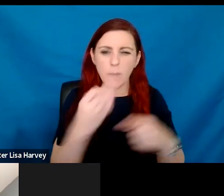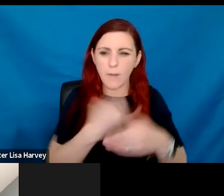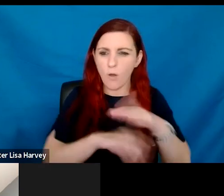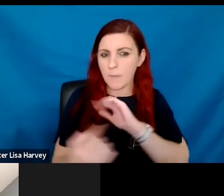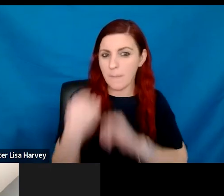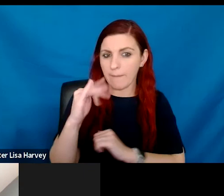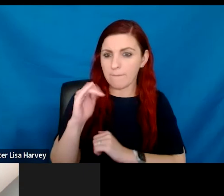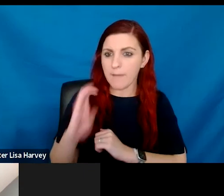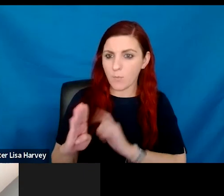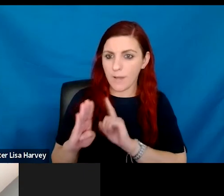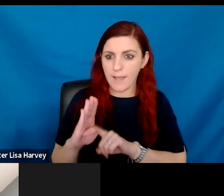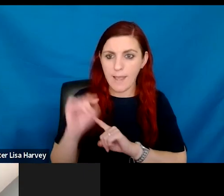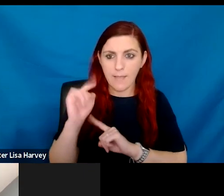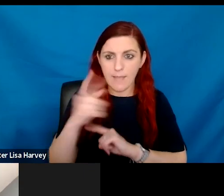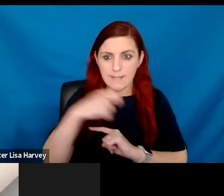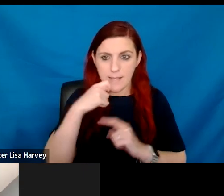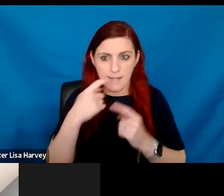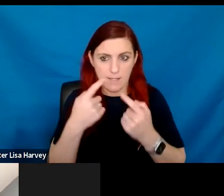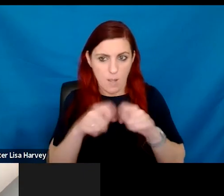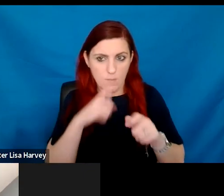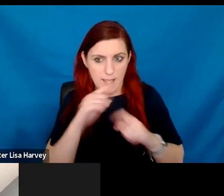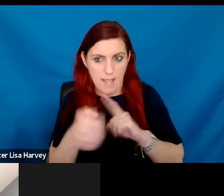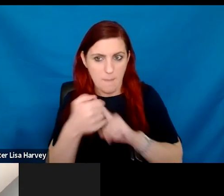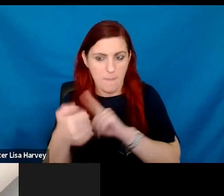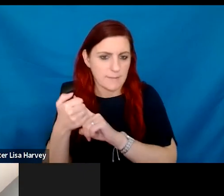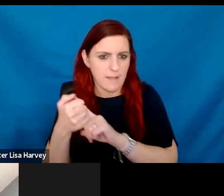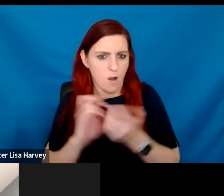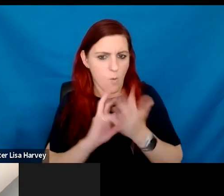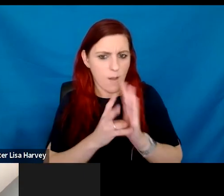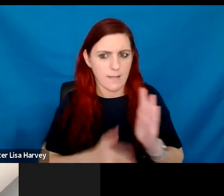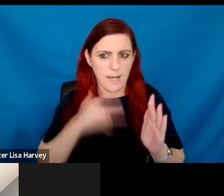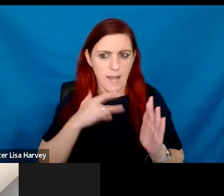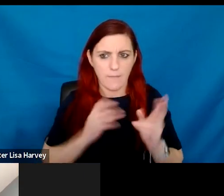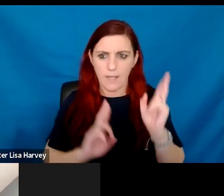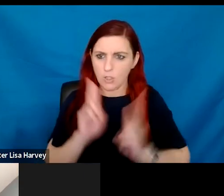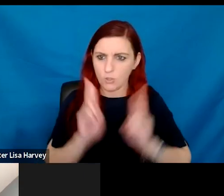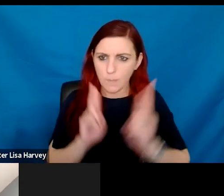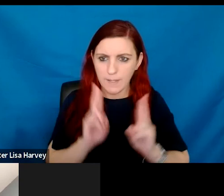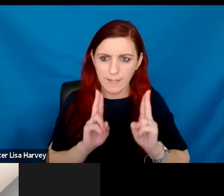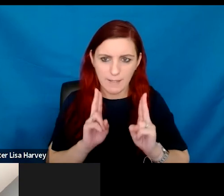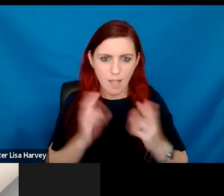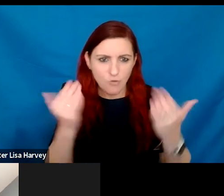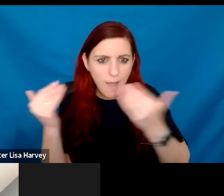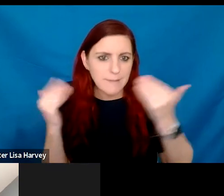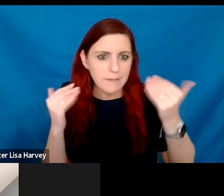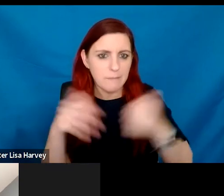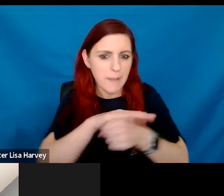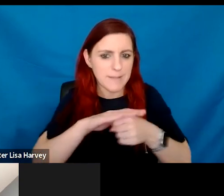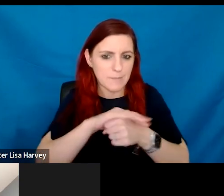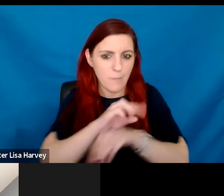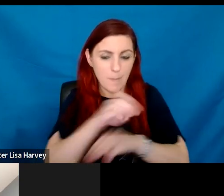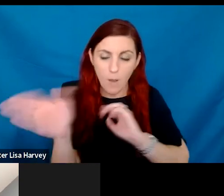That policy notes that towns impact on our quality of life and should be attractive places for people of all